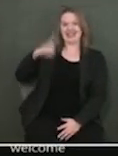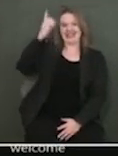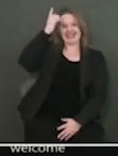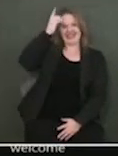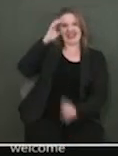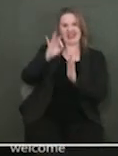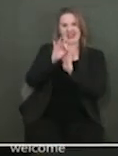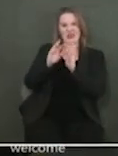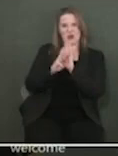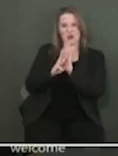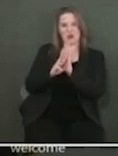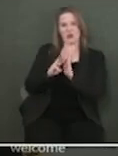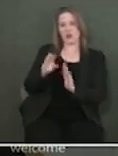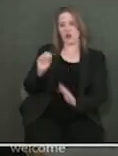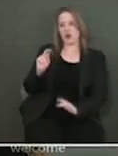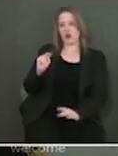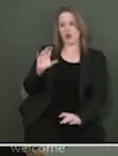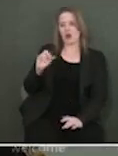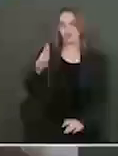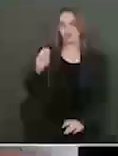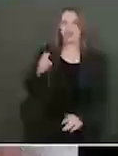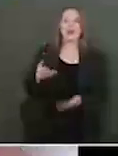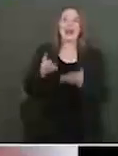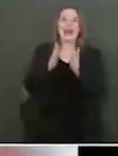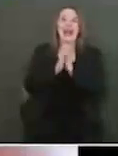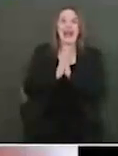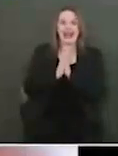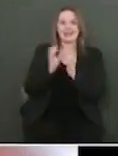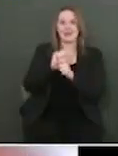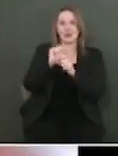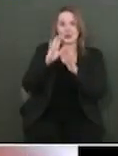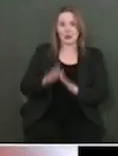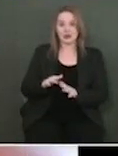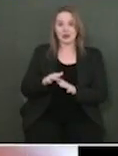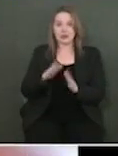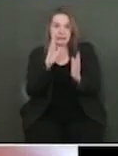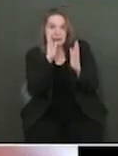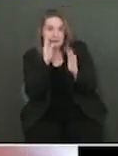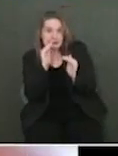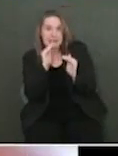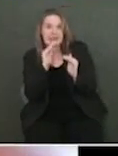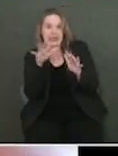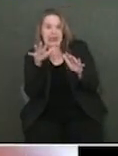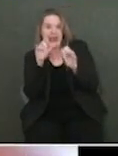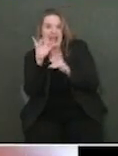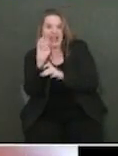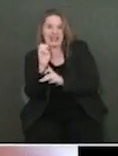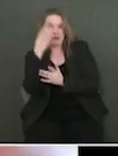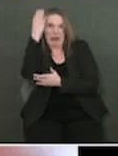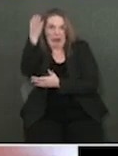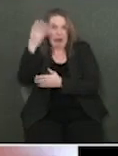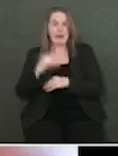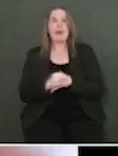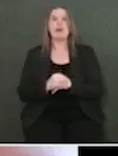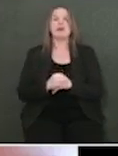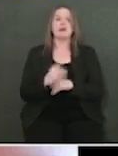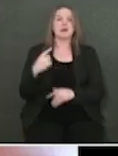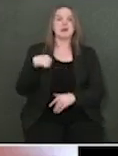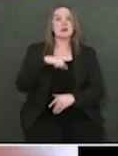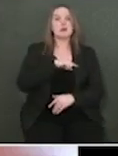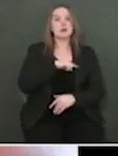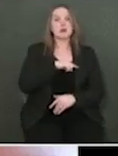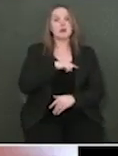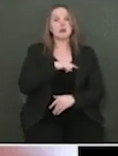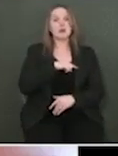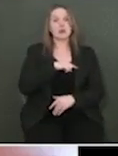area, Encore, called asking for crews in anticipation of an icing event up there, and we've